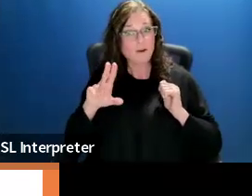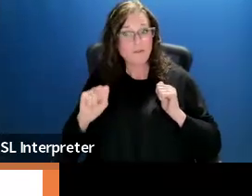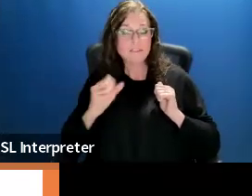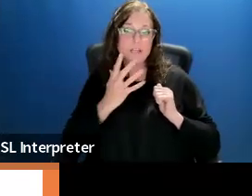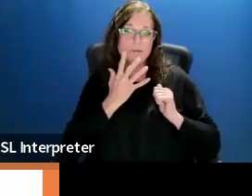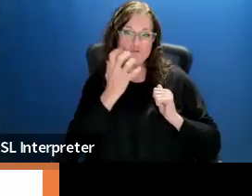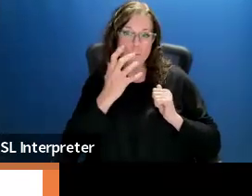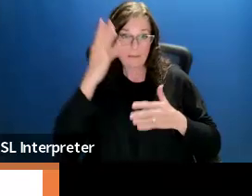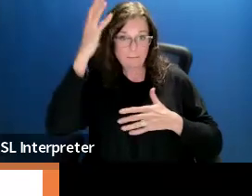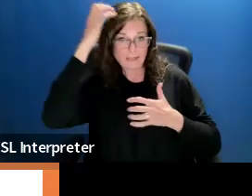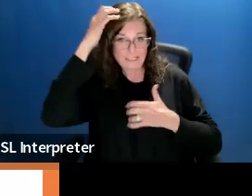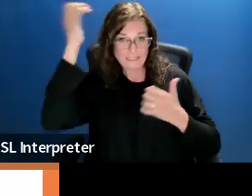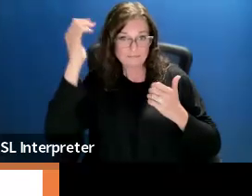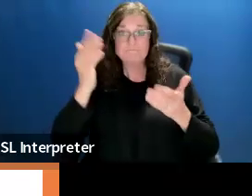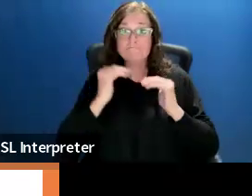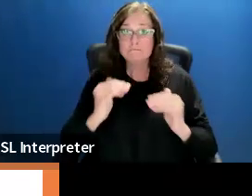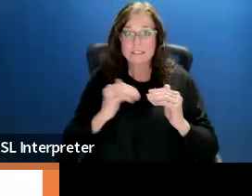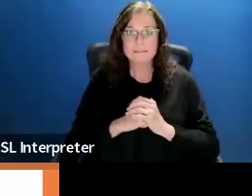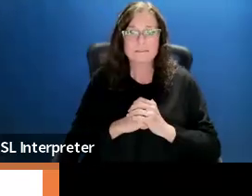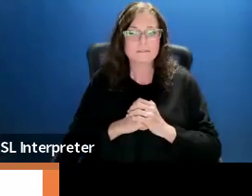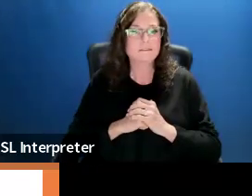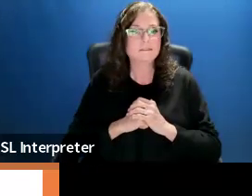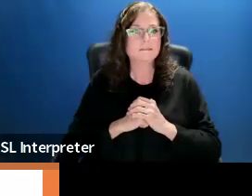Grumpy Monkey. Next slide, please.